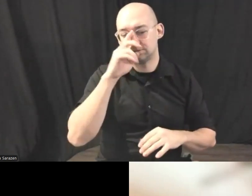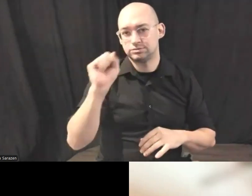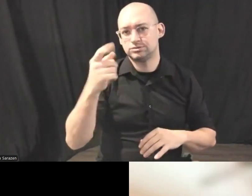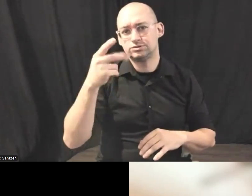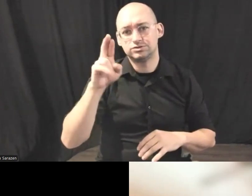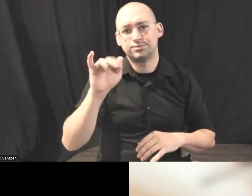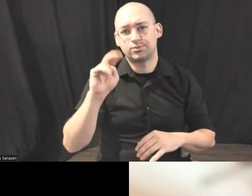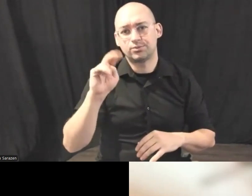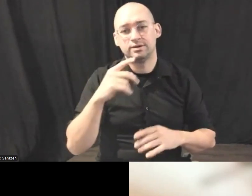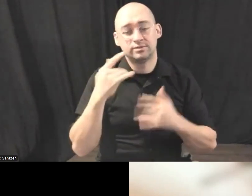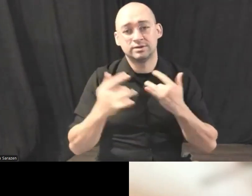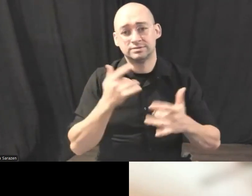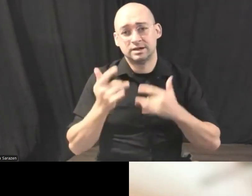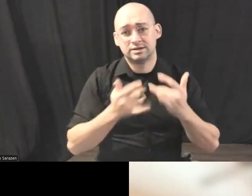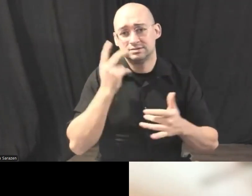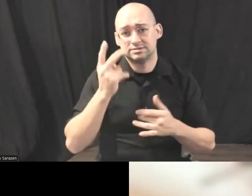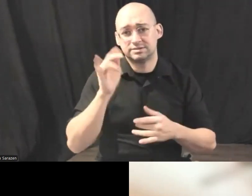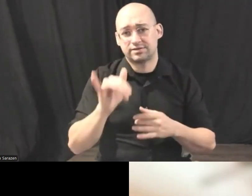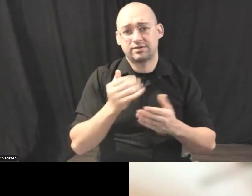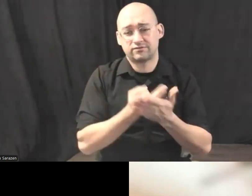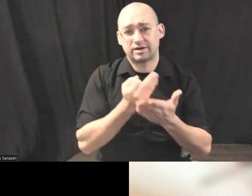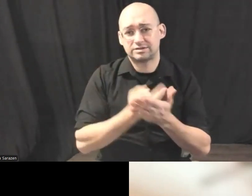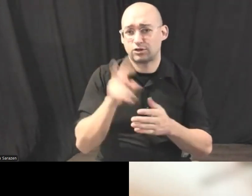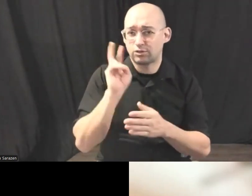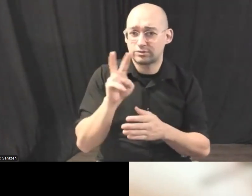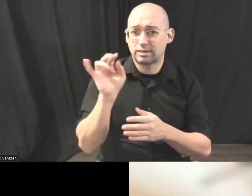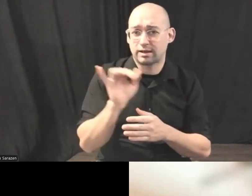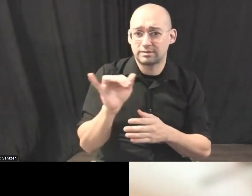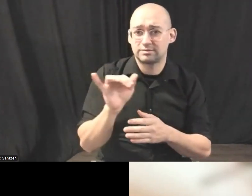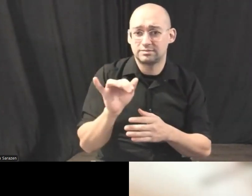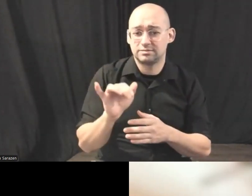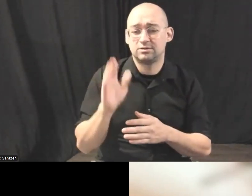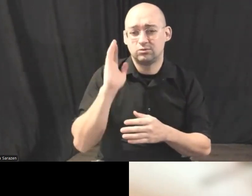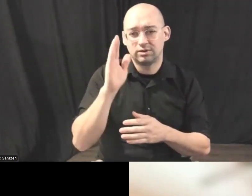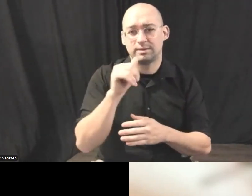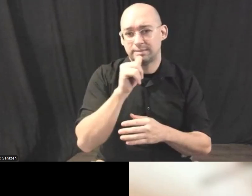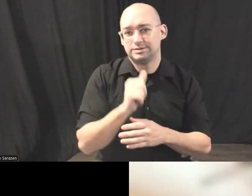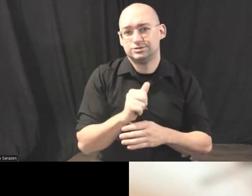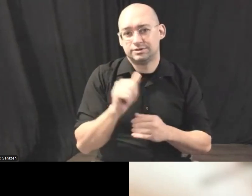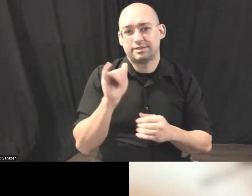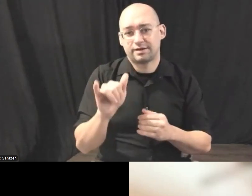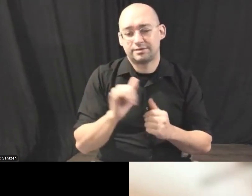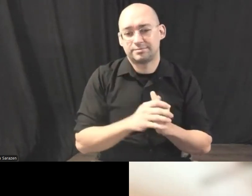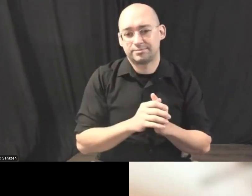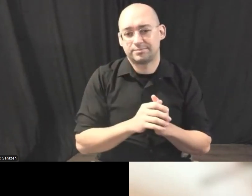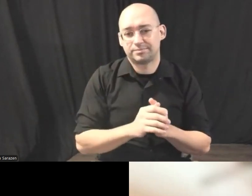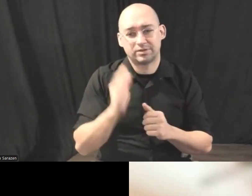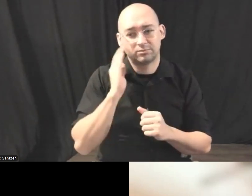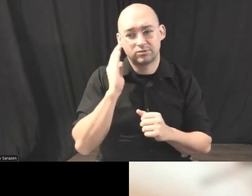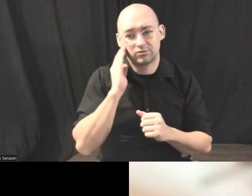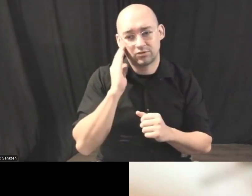really excited to see what that financing looks like. So we will be patient with that, but you know as well as I do that